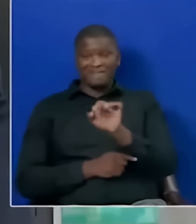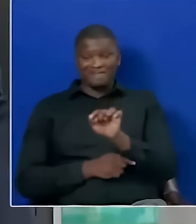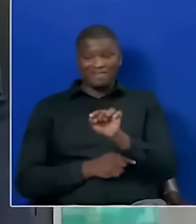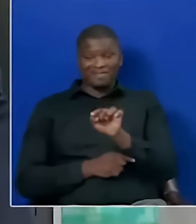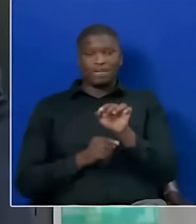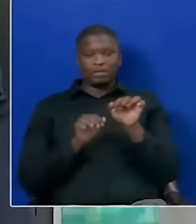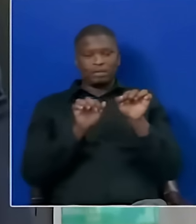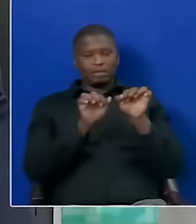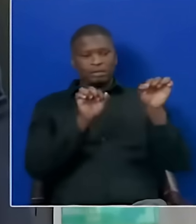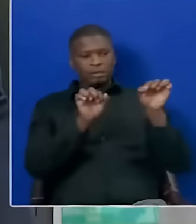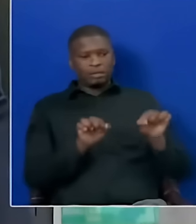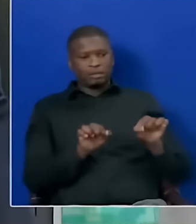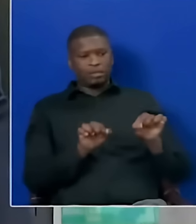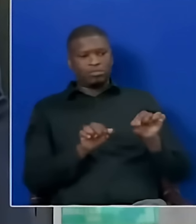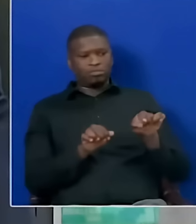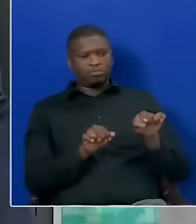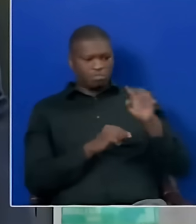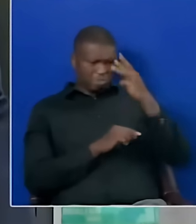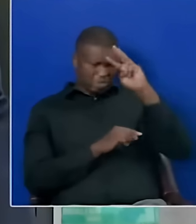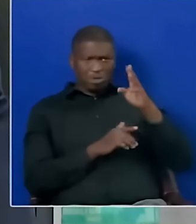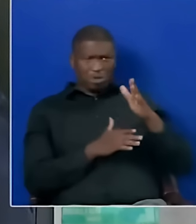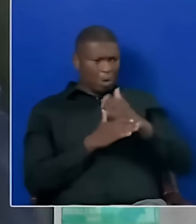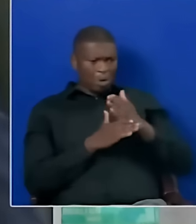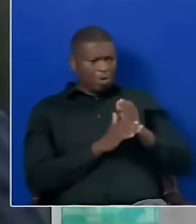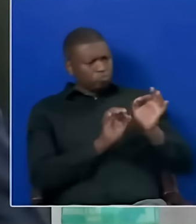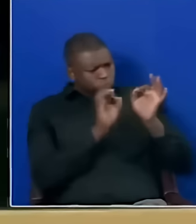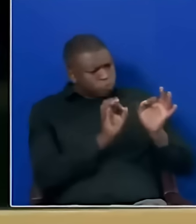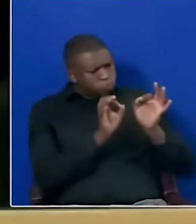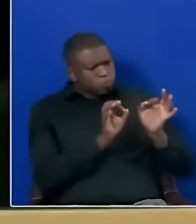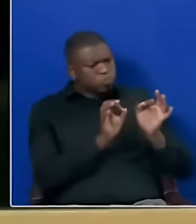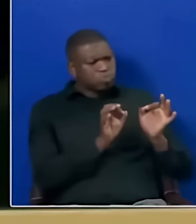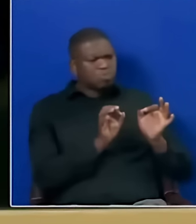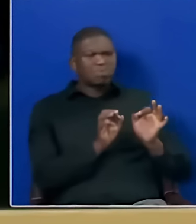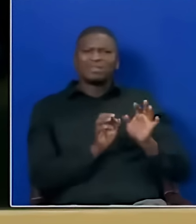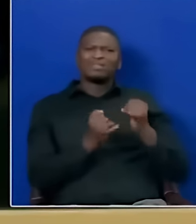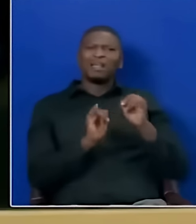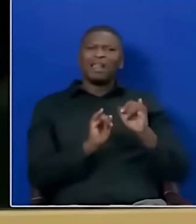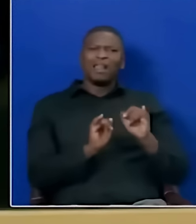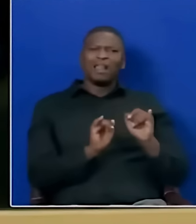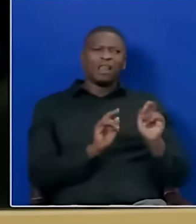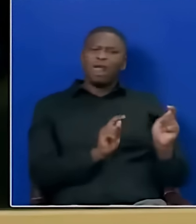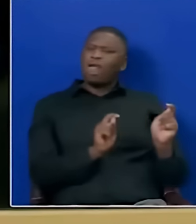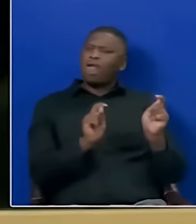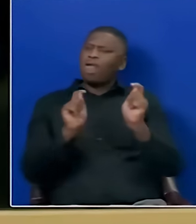well, why did the two cases end up in KZN? What's the reason for that?